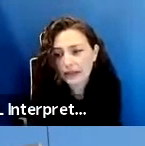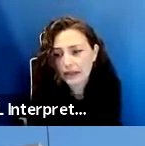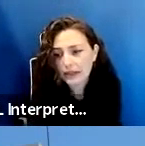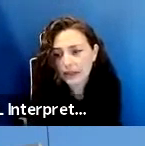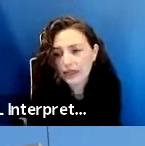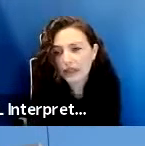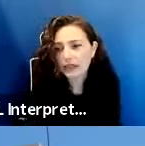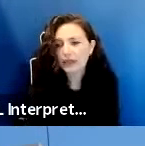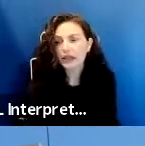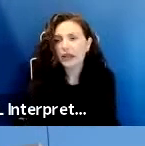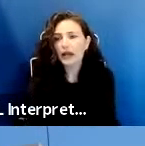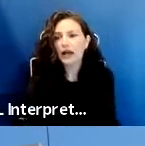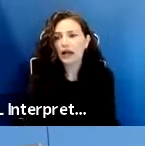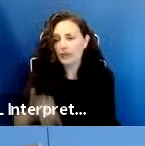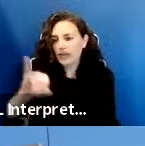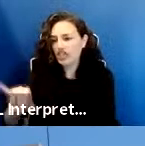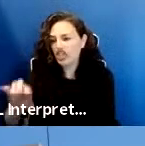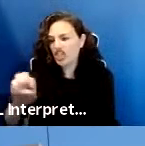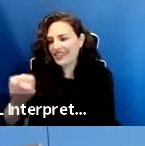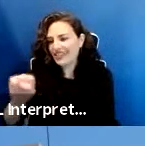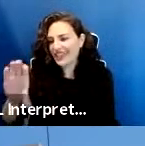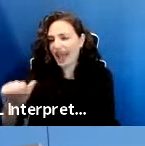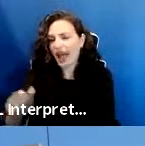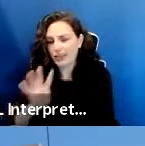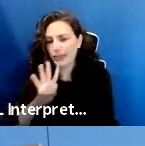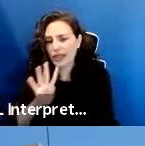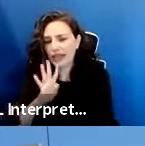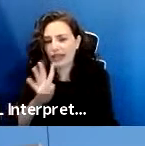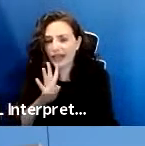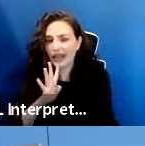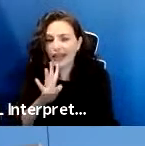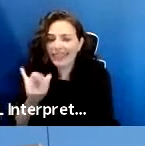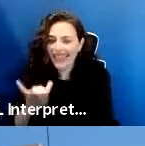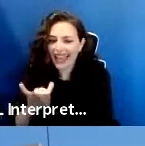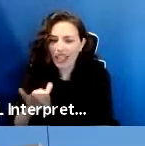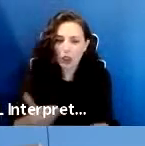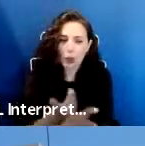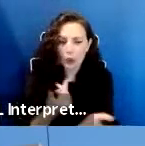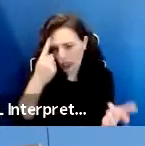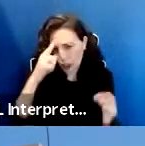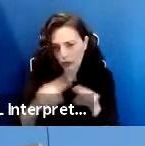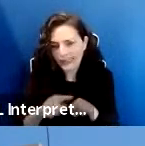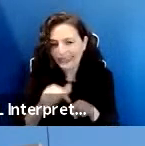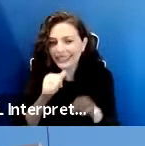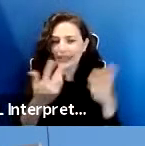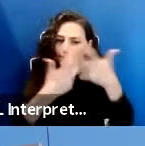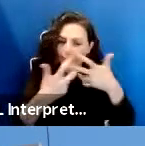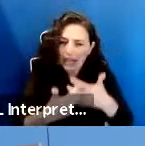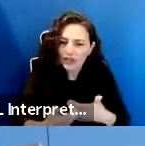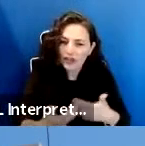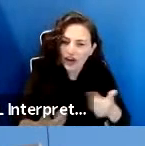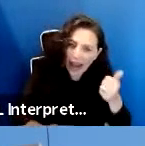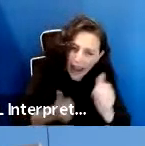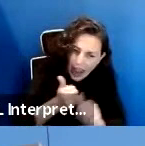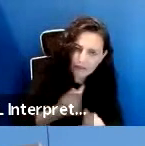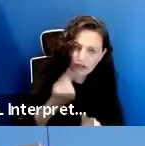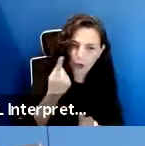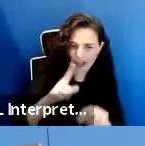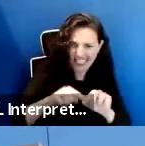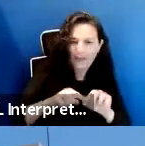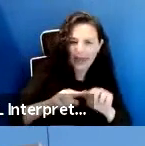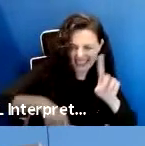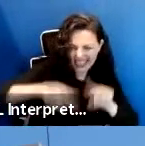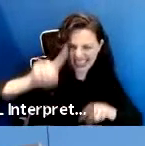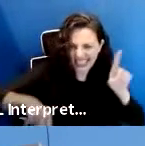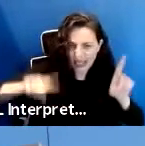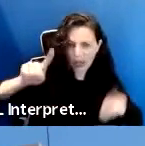much as we love it. As you've heard, we have so many agreements here, so there is something that'll work for your project. But if you're looking to go